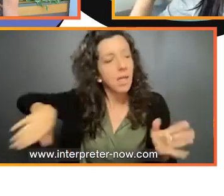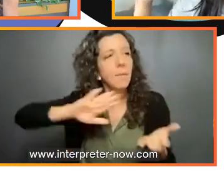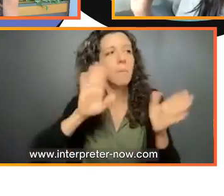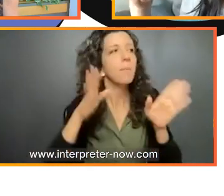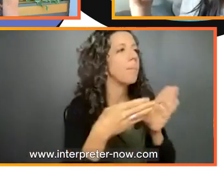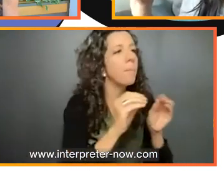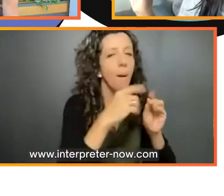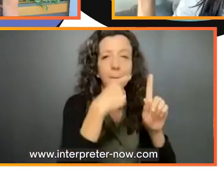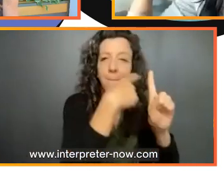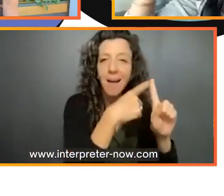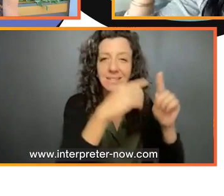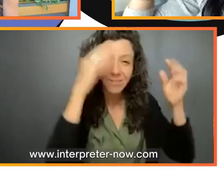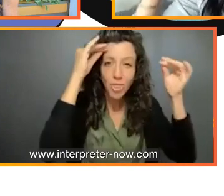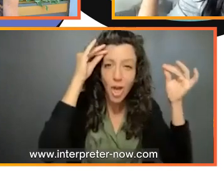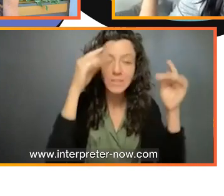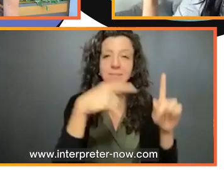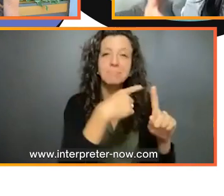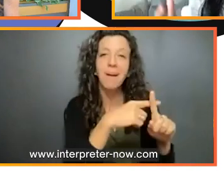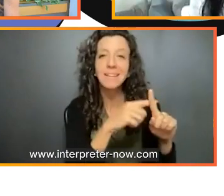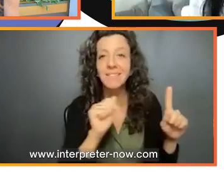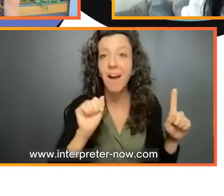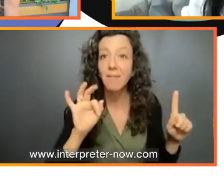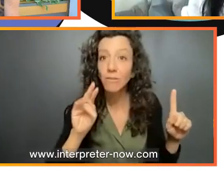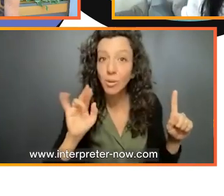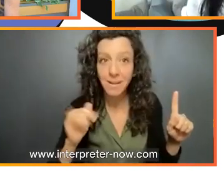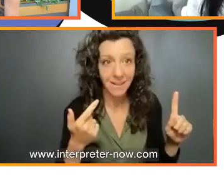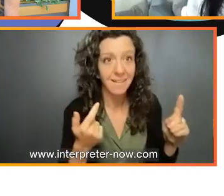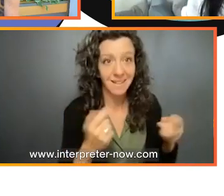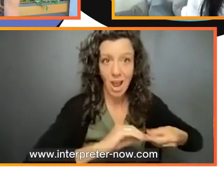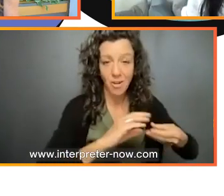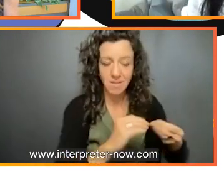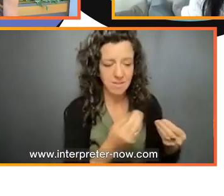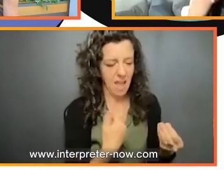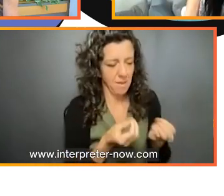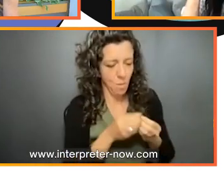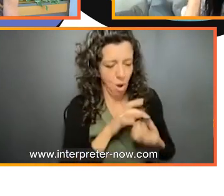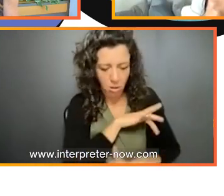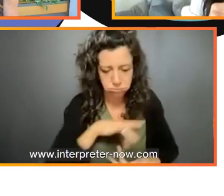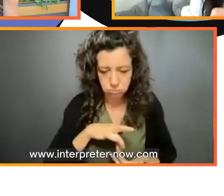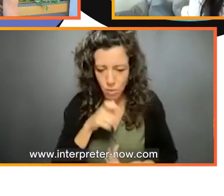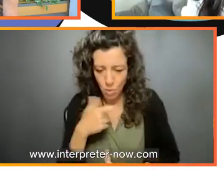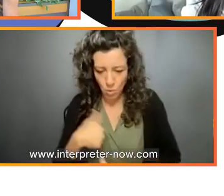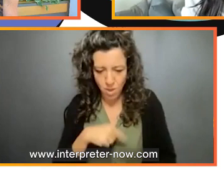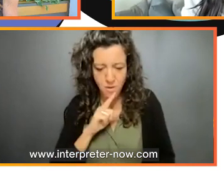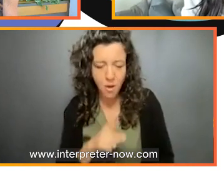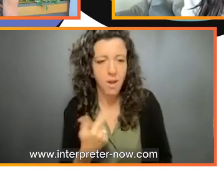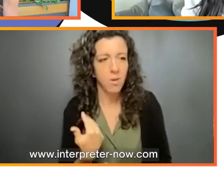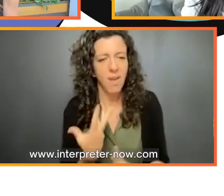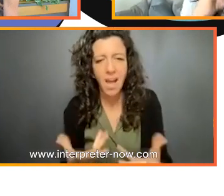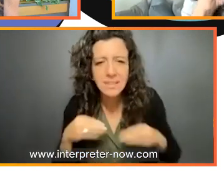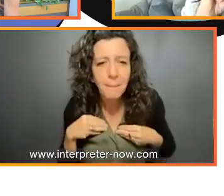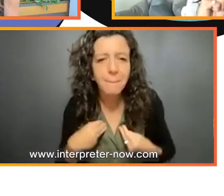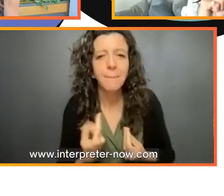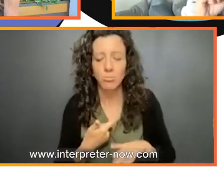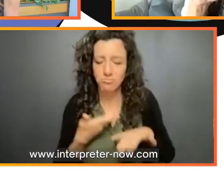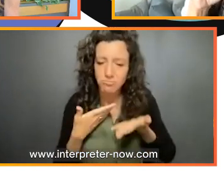with positive narratives and positive affirming thoughts, to have a deep anchoring in who we are.